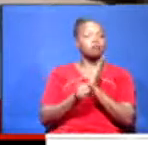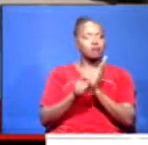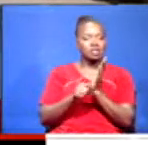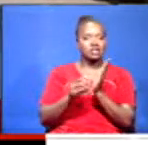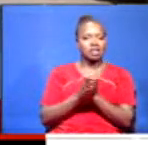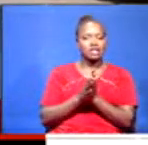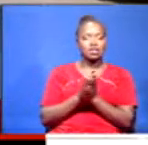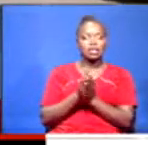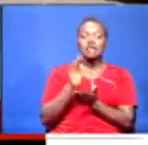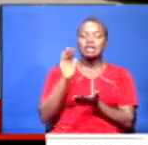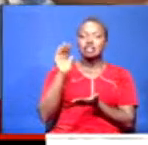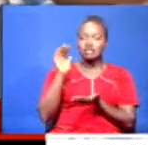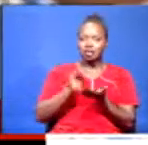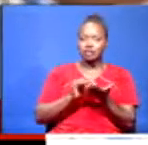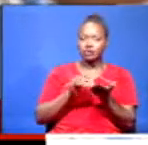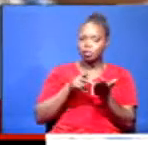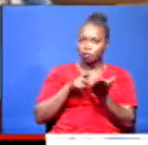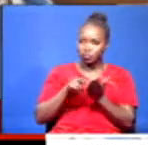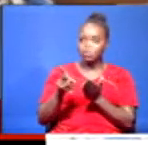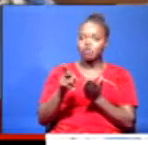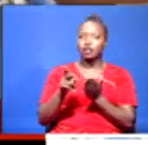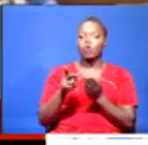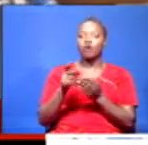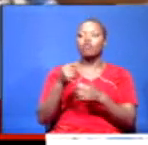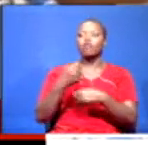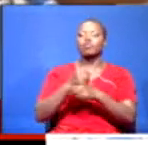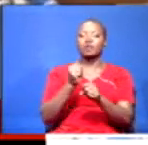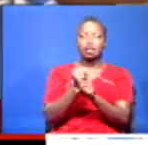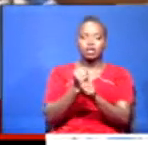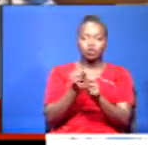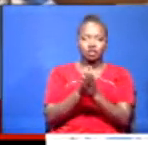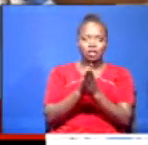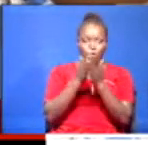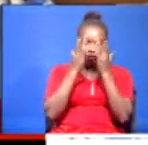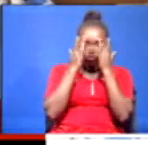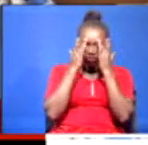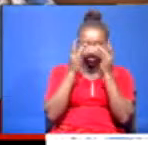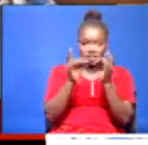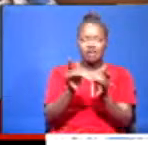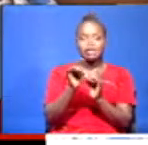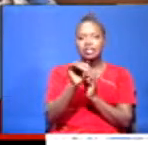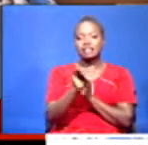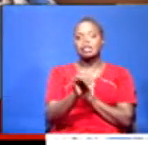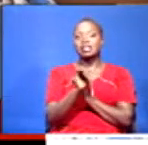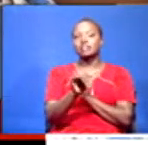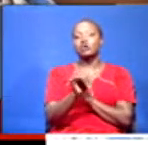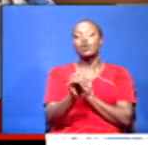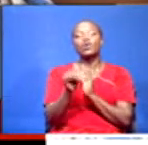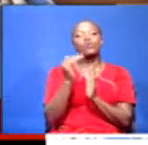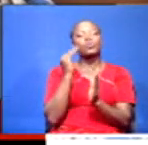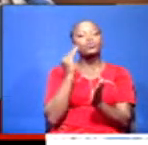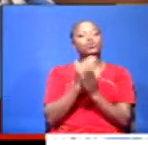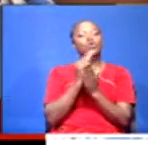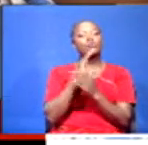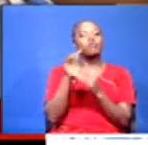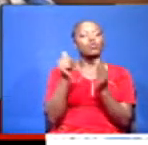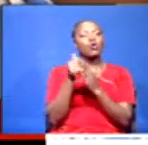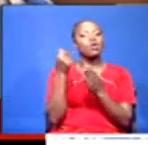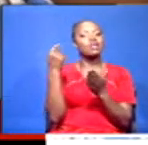millers' cost of production. We have decided that we will suspend all levies and